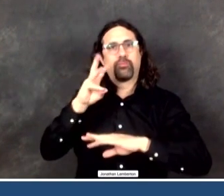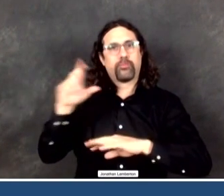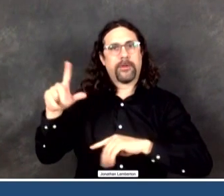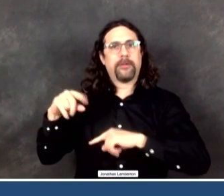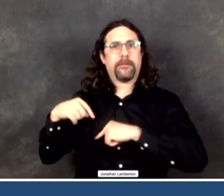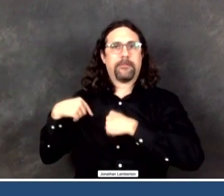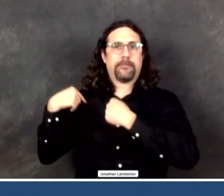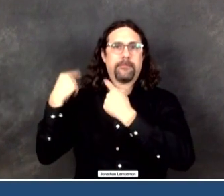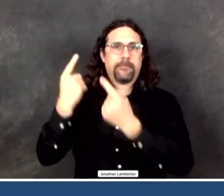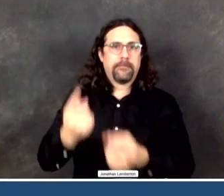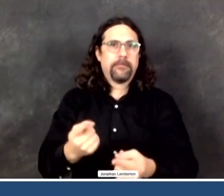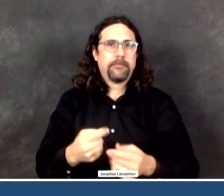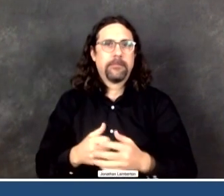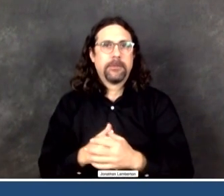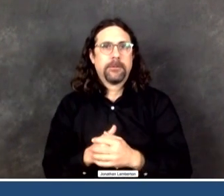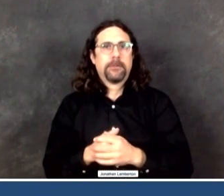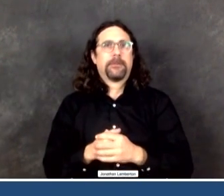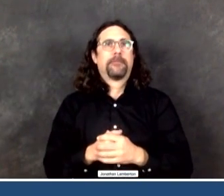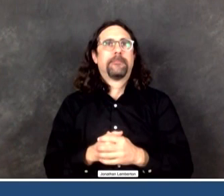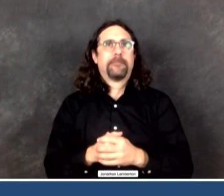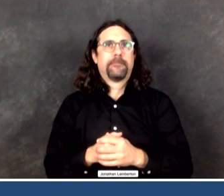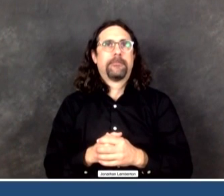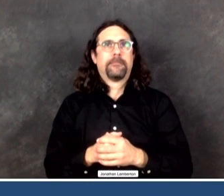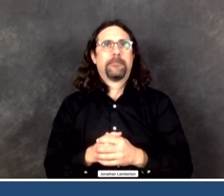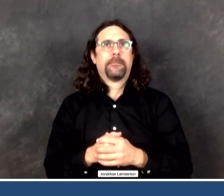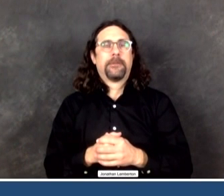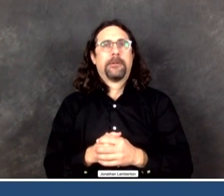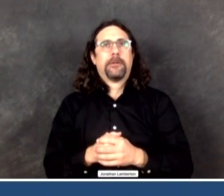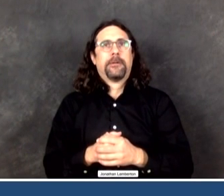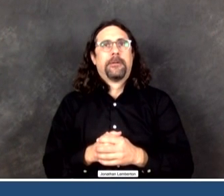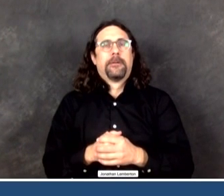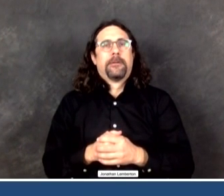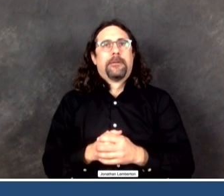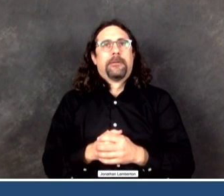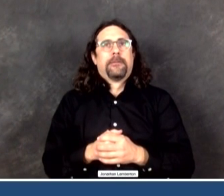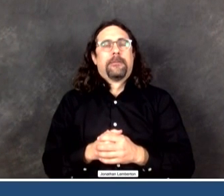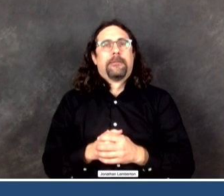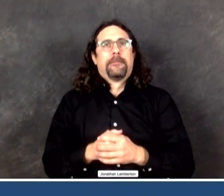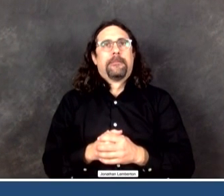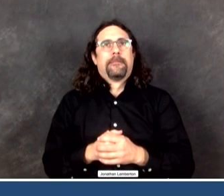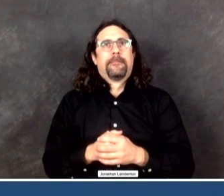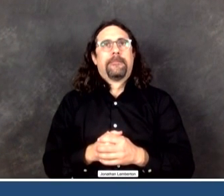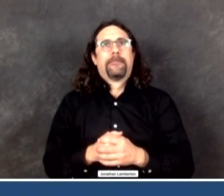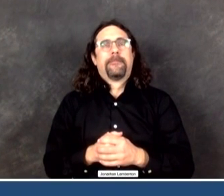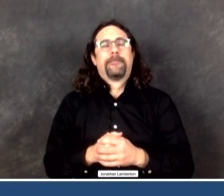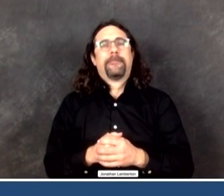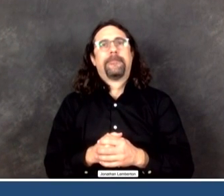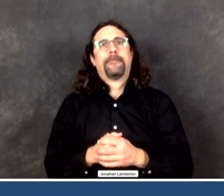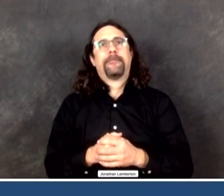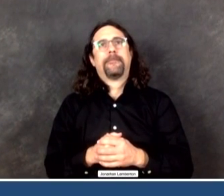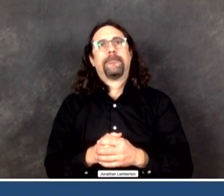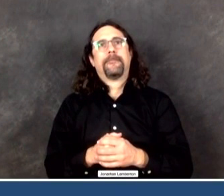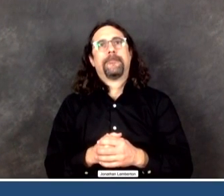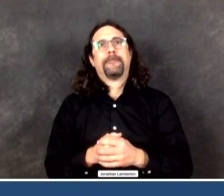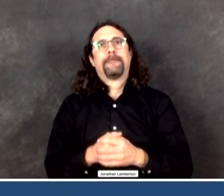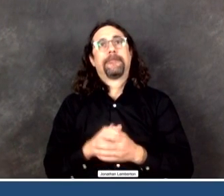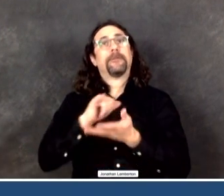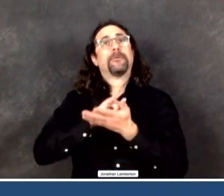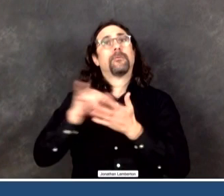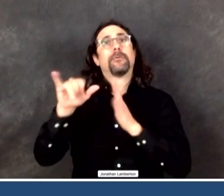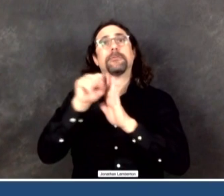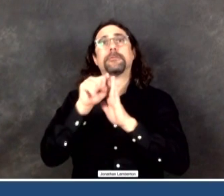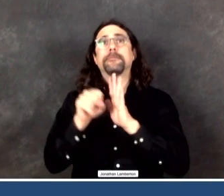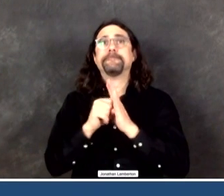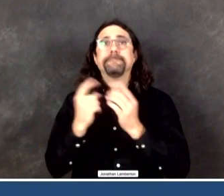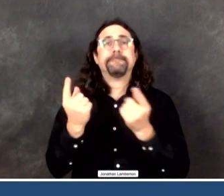the state regulations officially require that all school systems around